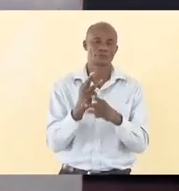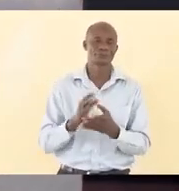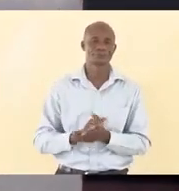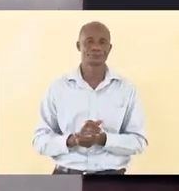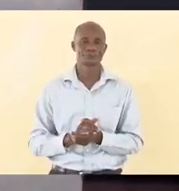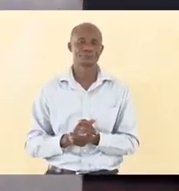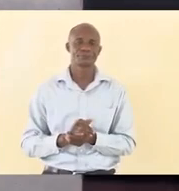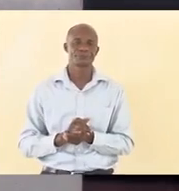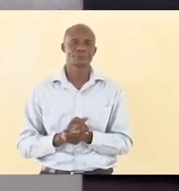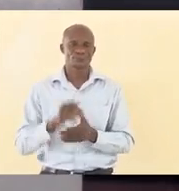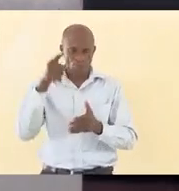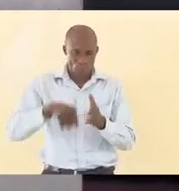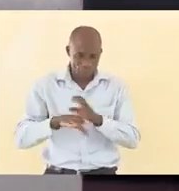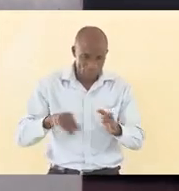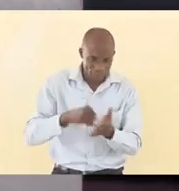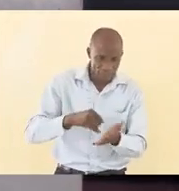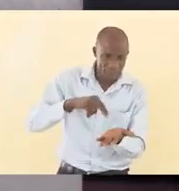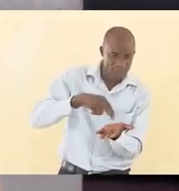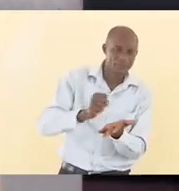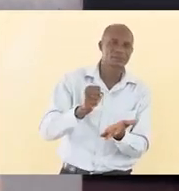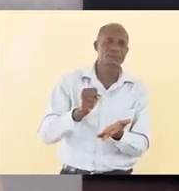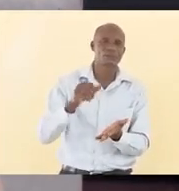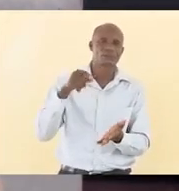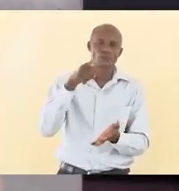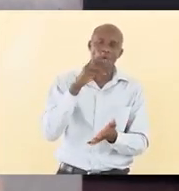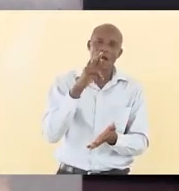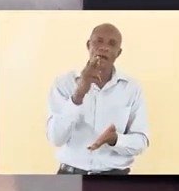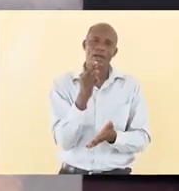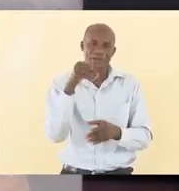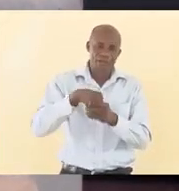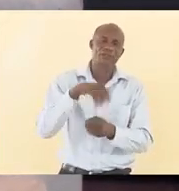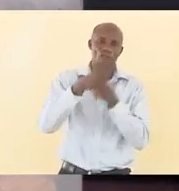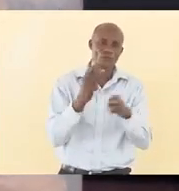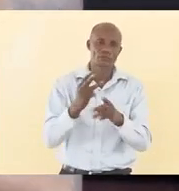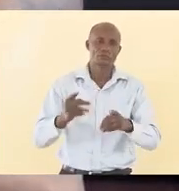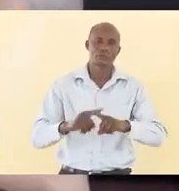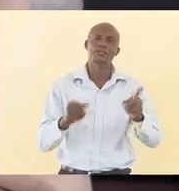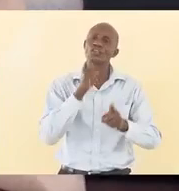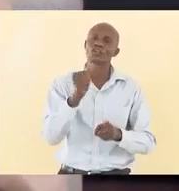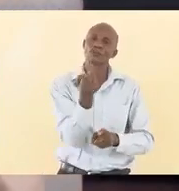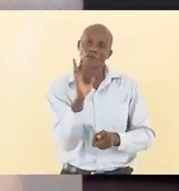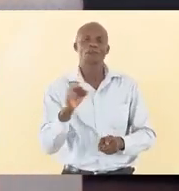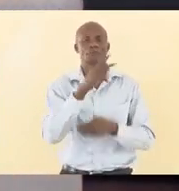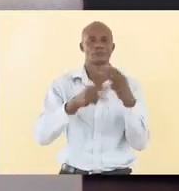can hardly get anything through the right door, what does it mean that you are in the world, you are not of the world?